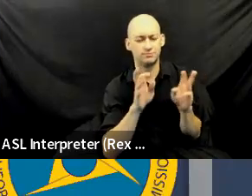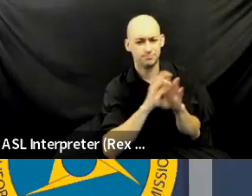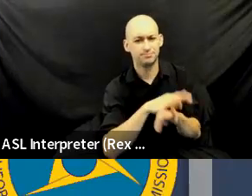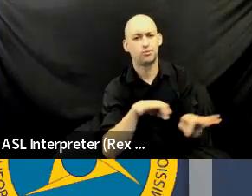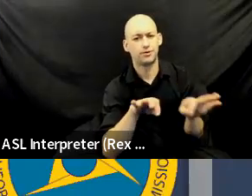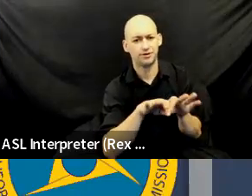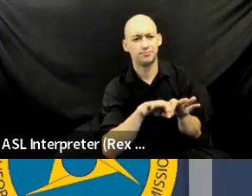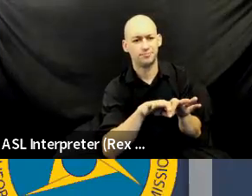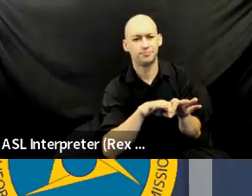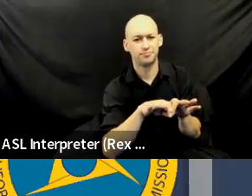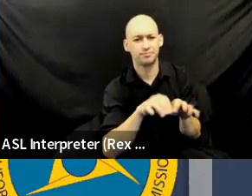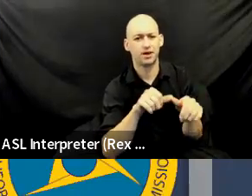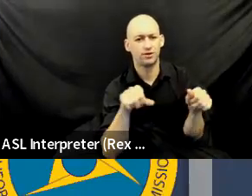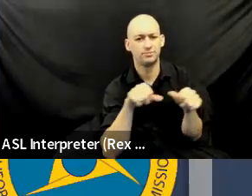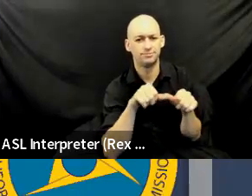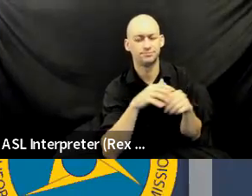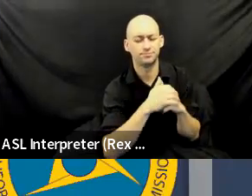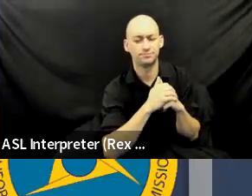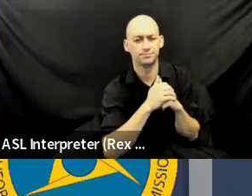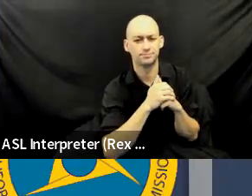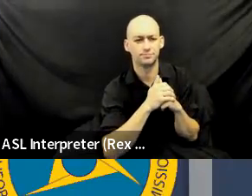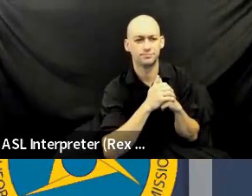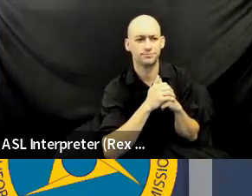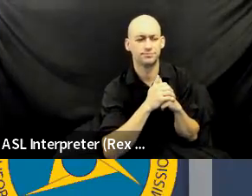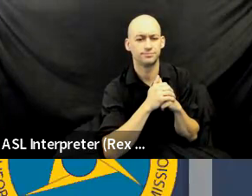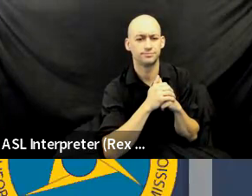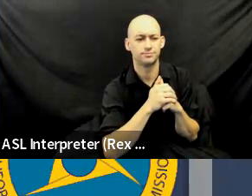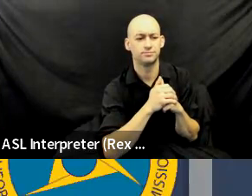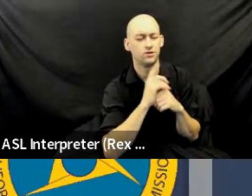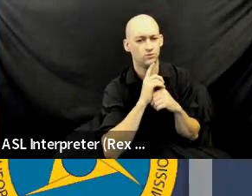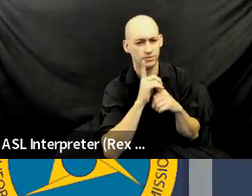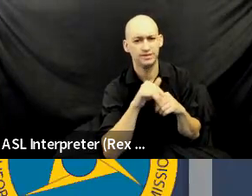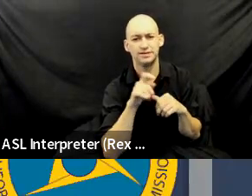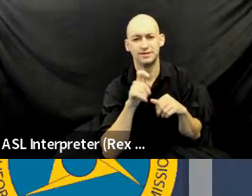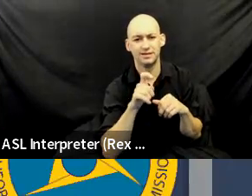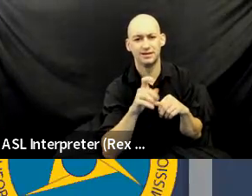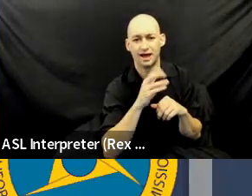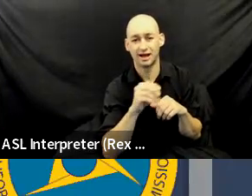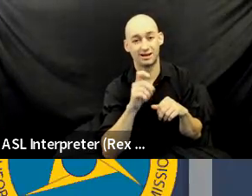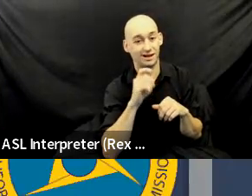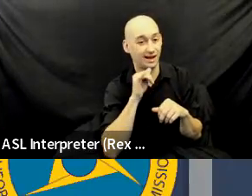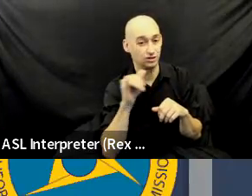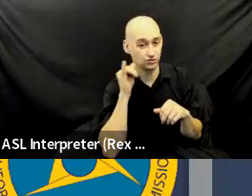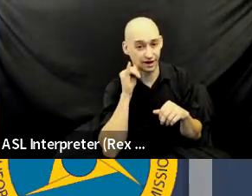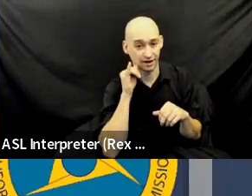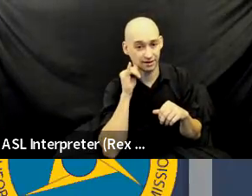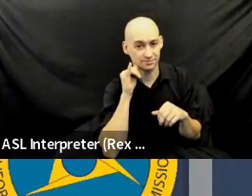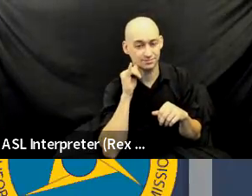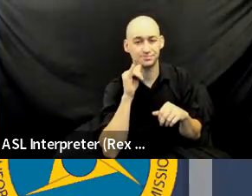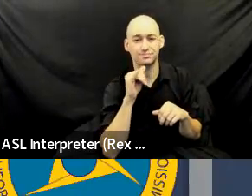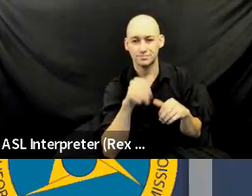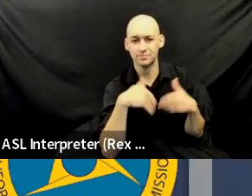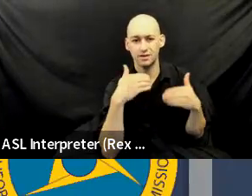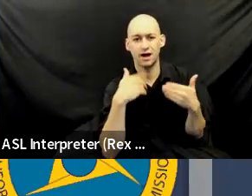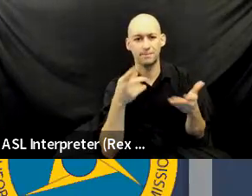fundamental area. And badly needed, and we needed it yesterday. Right. And so we're glad that